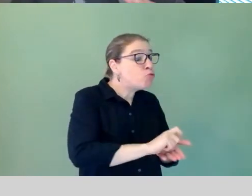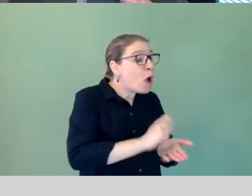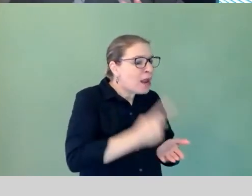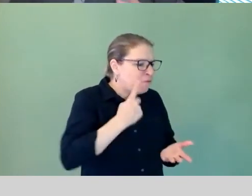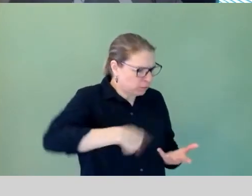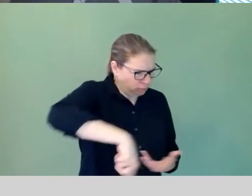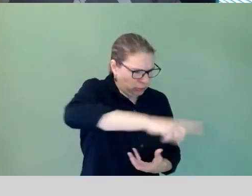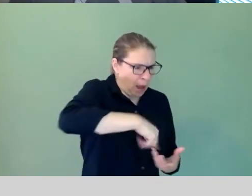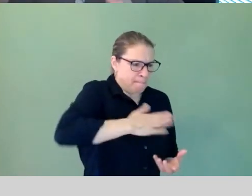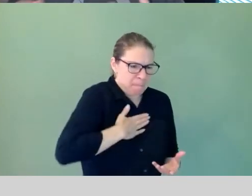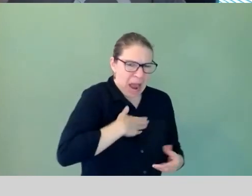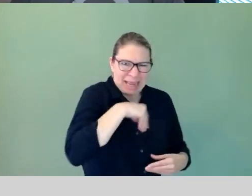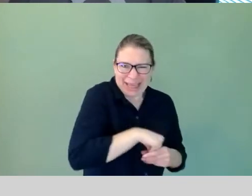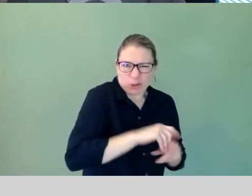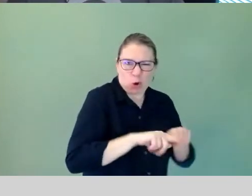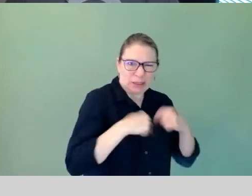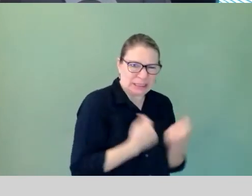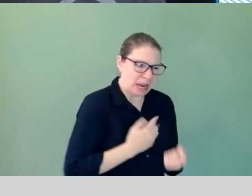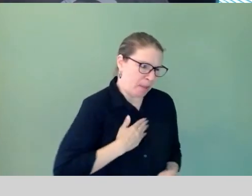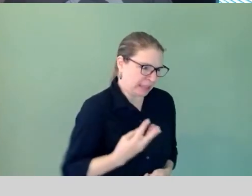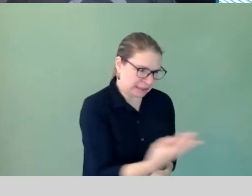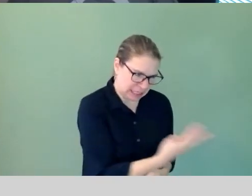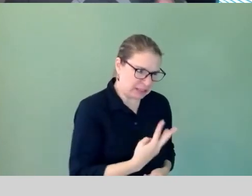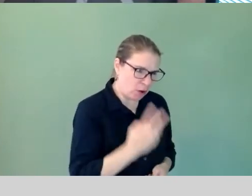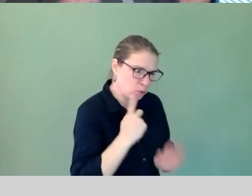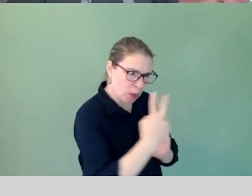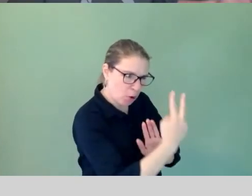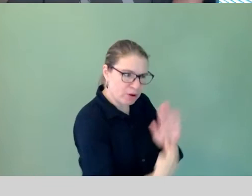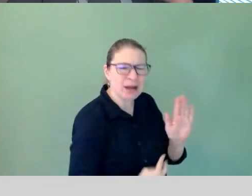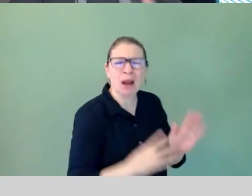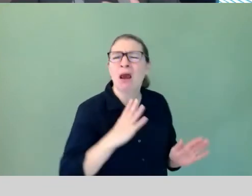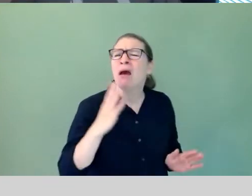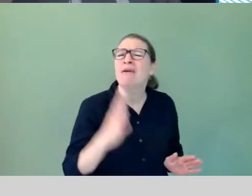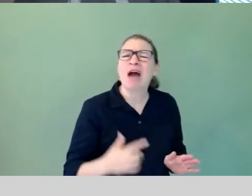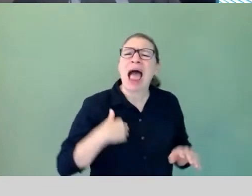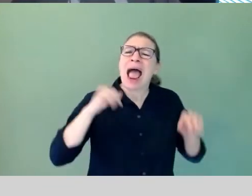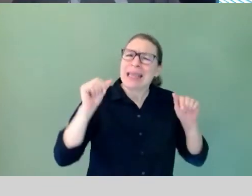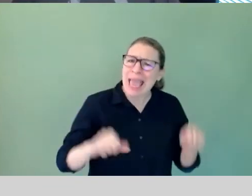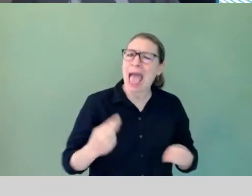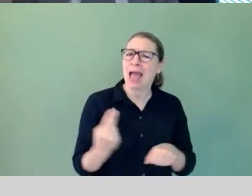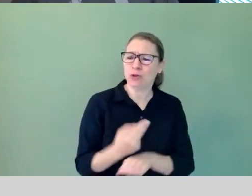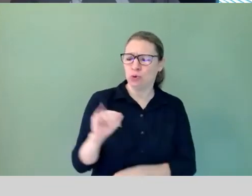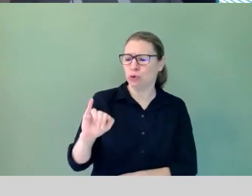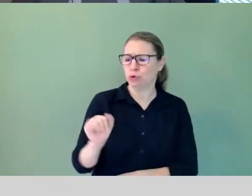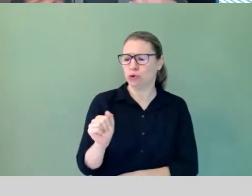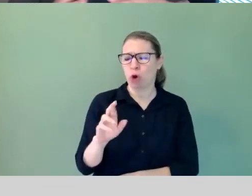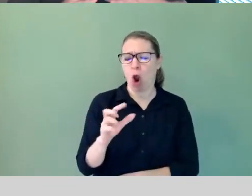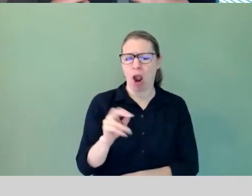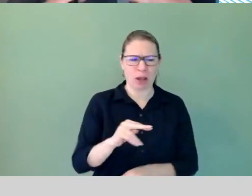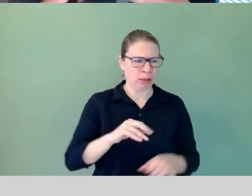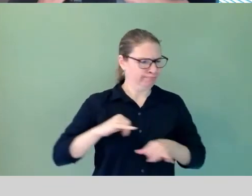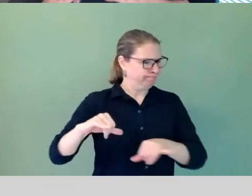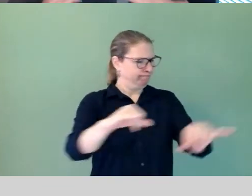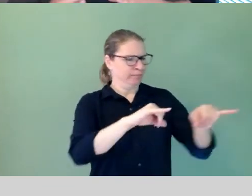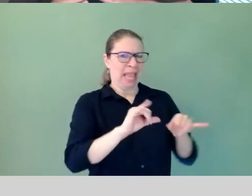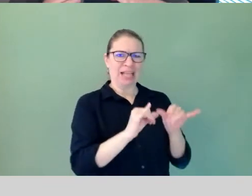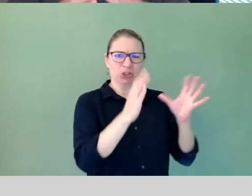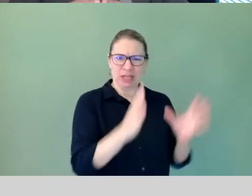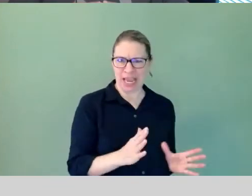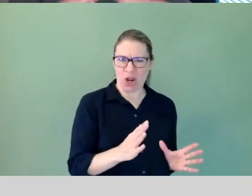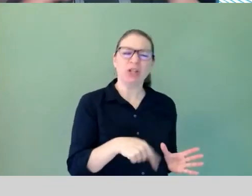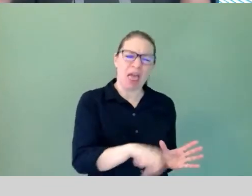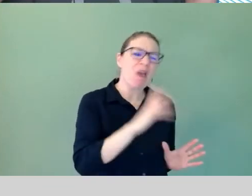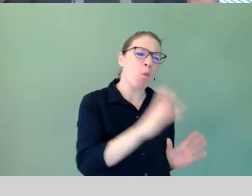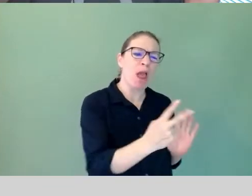your 6 developers that work on this, you can probably use some jargon related to the system. It's expected that those engineers will understand it. In my experience,